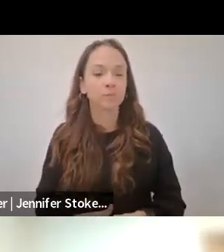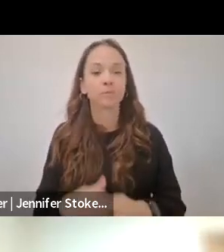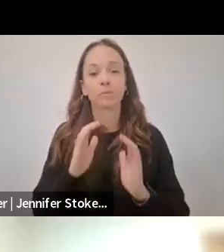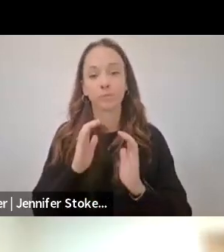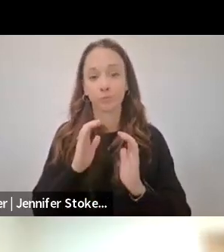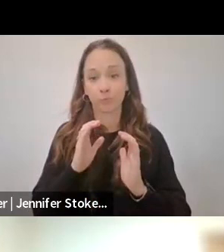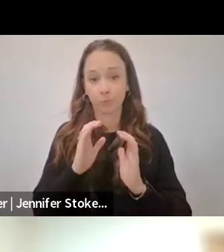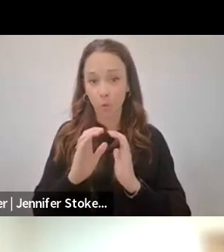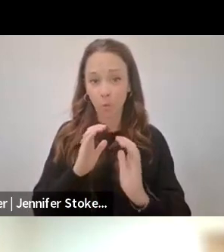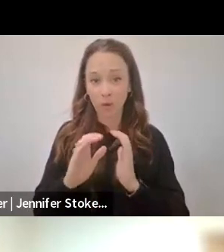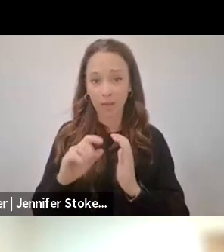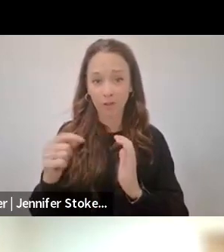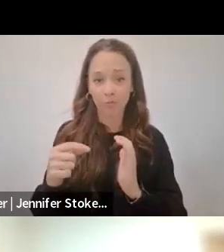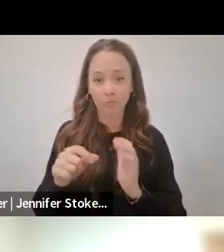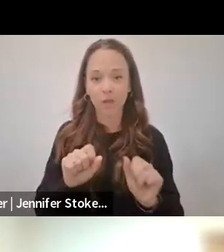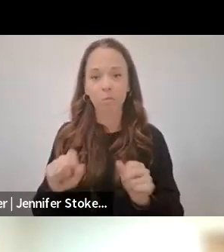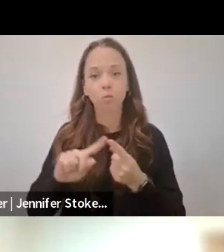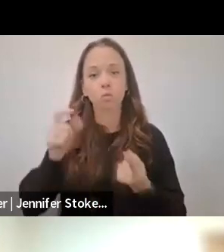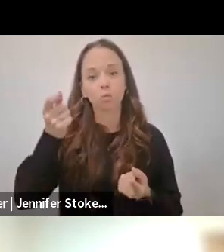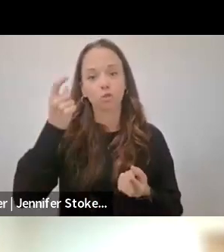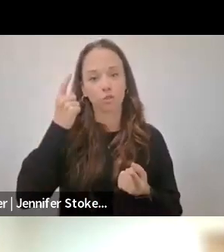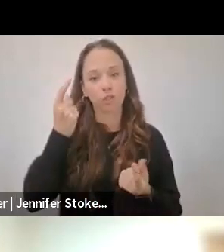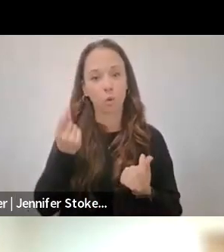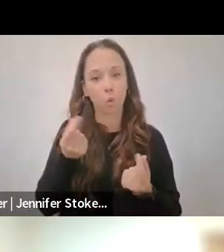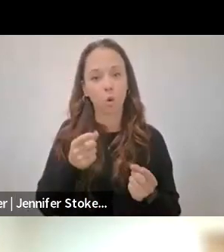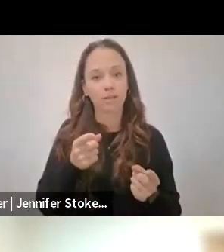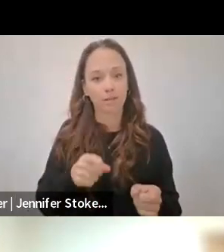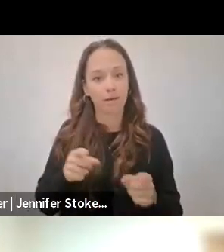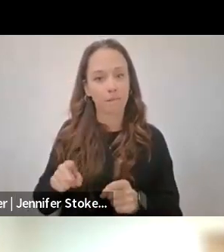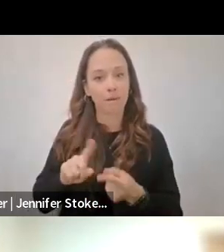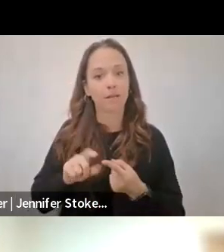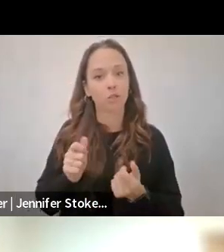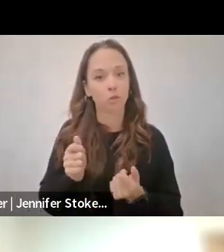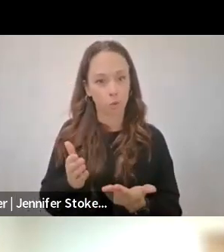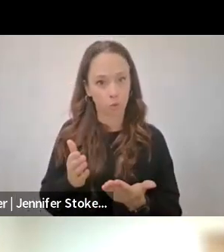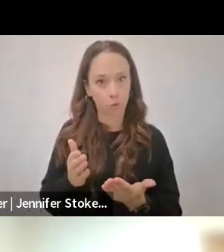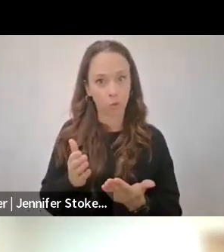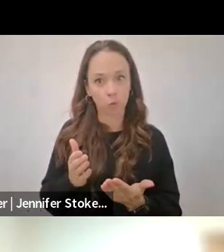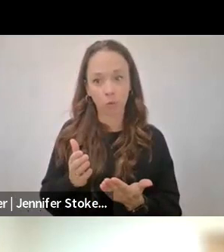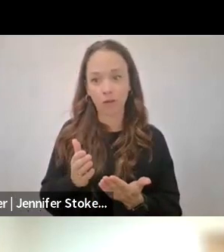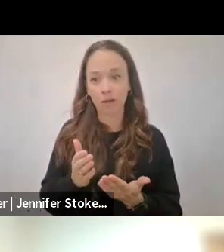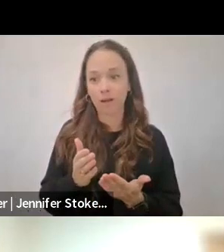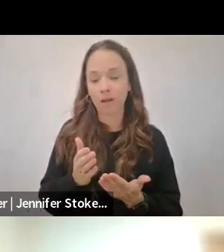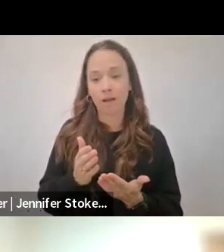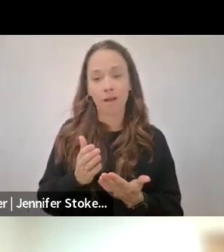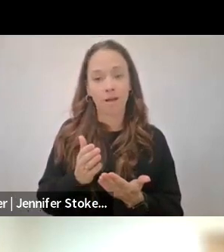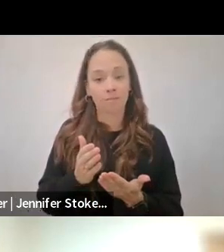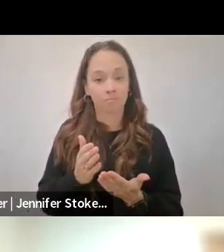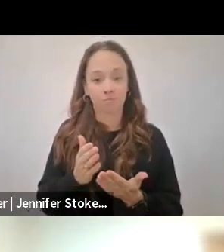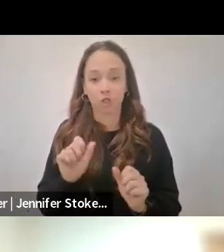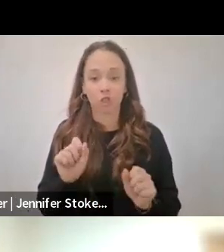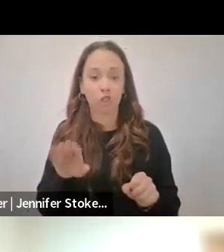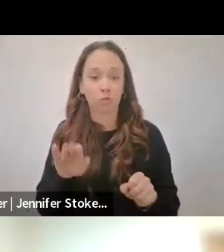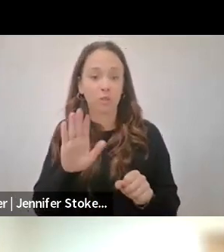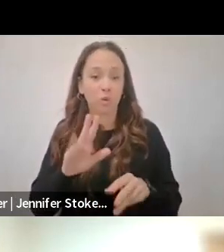Communication, being able to understand what's happening to you at some of your worst